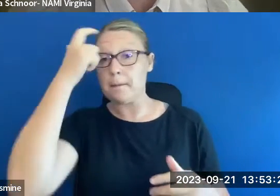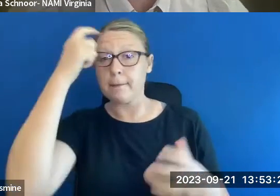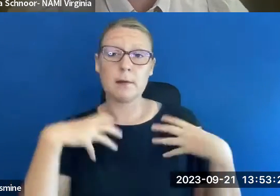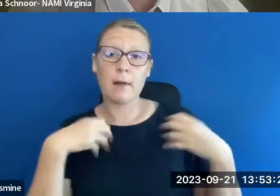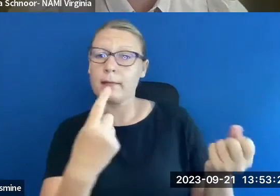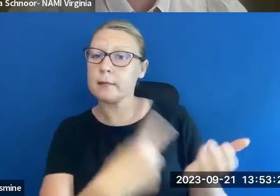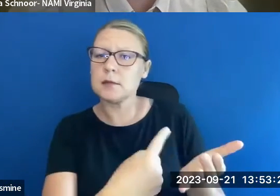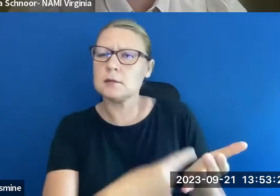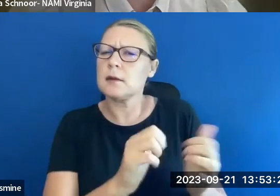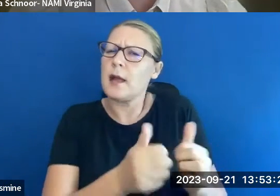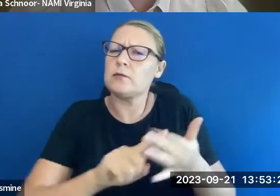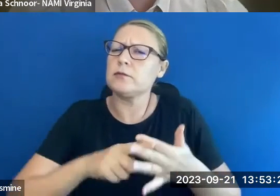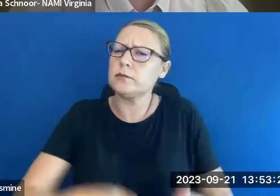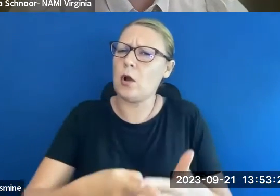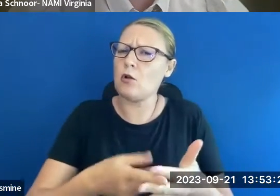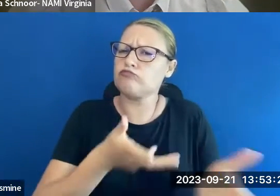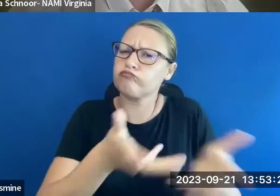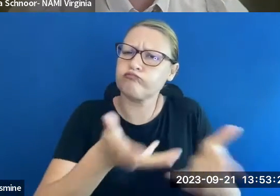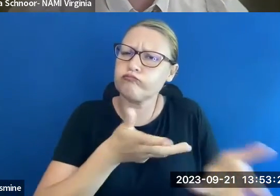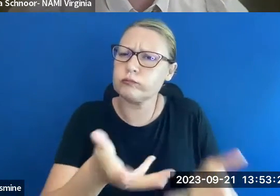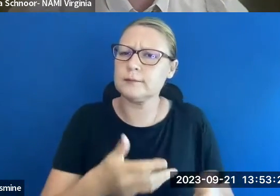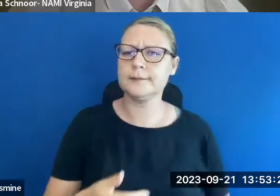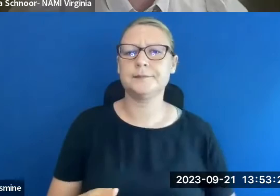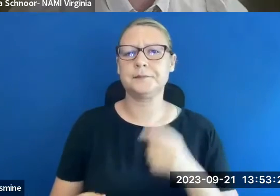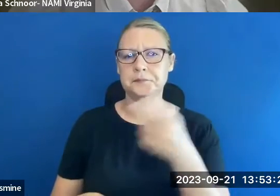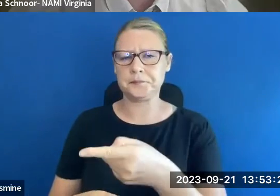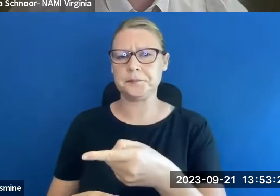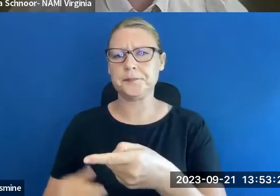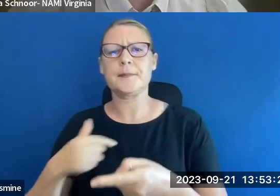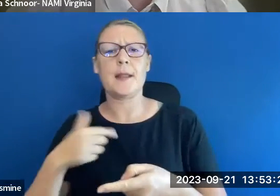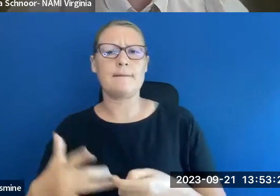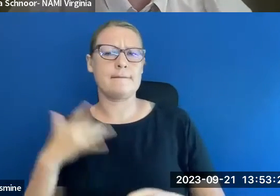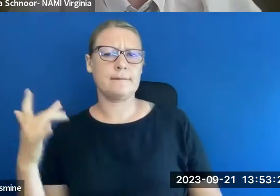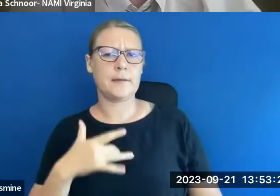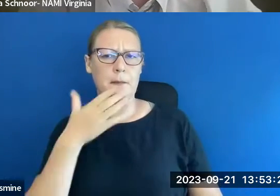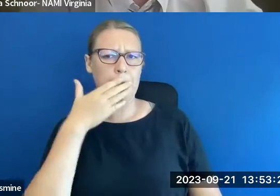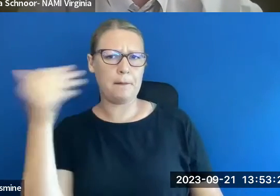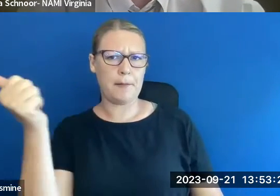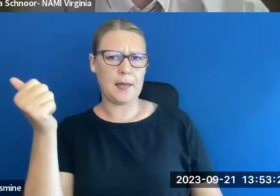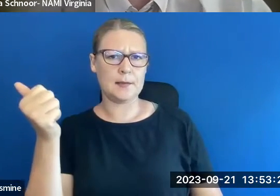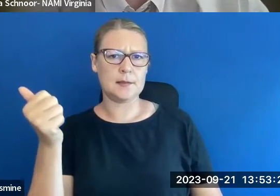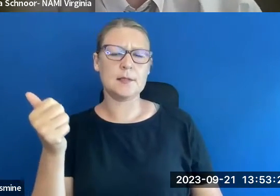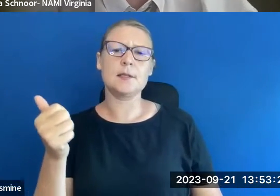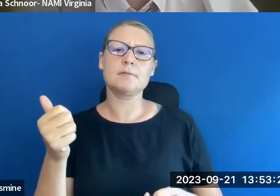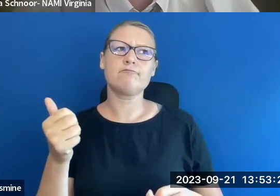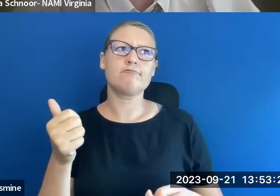In my practice, I feel the best way to tackle this is to start to discuss emotions with